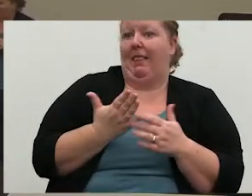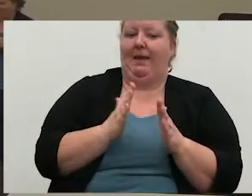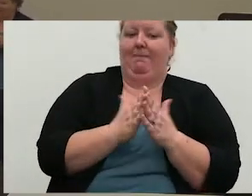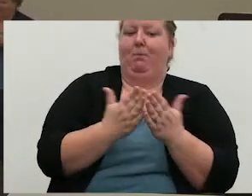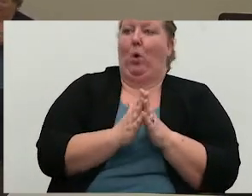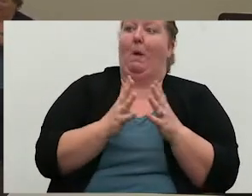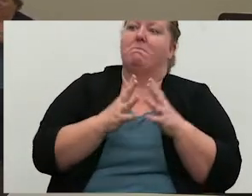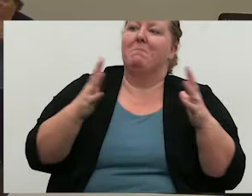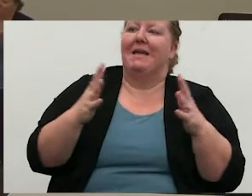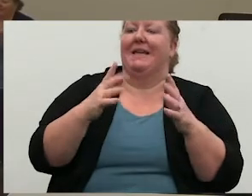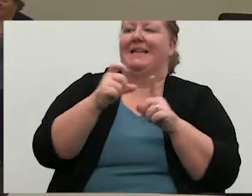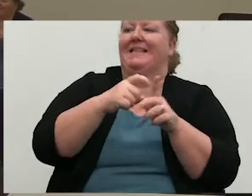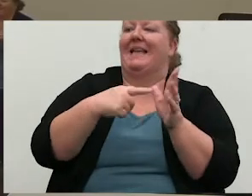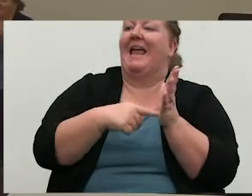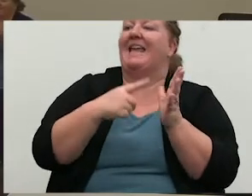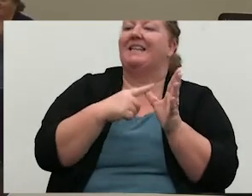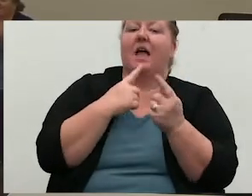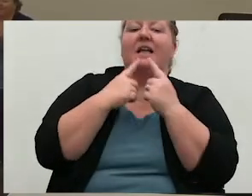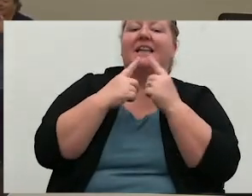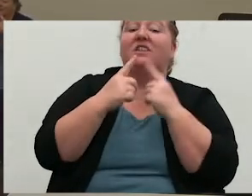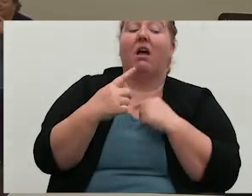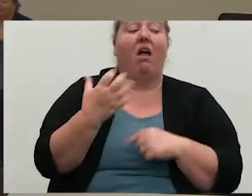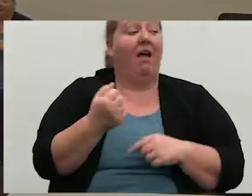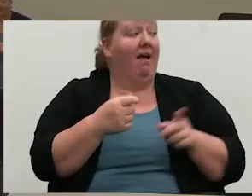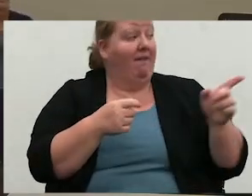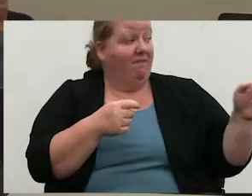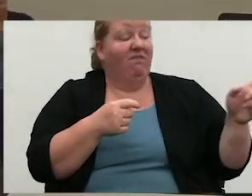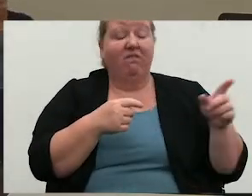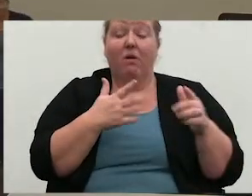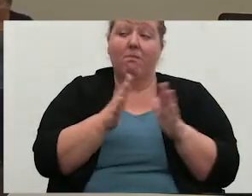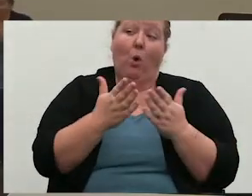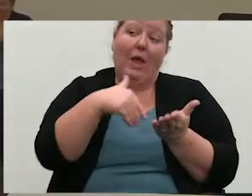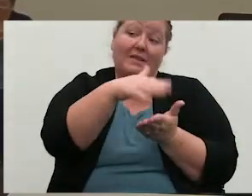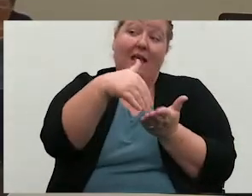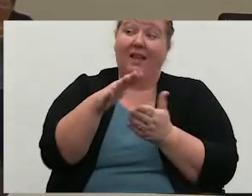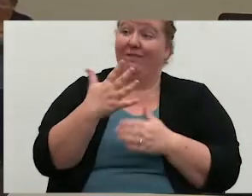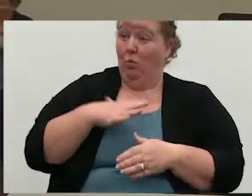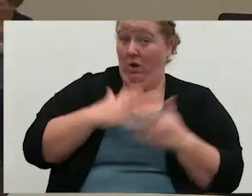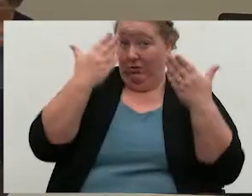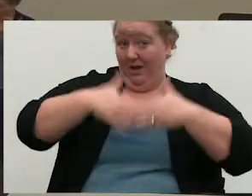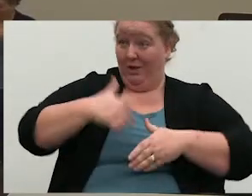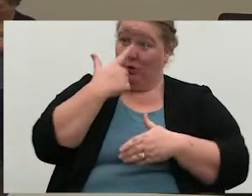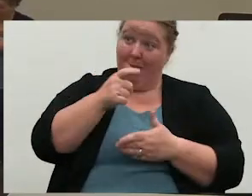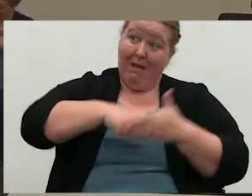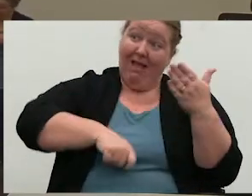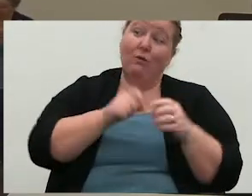bottom. I'm afraid we're only taking cash this evening. They are £10 if you would like one signed.